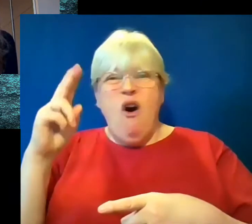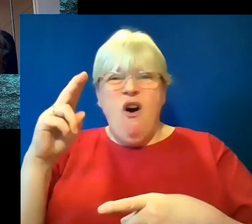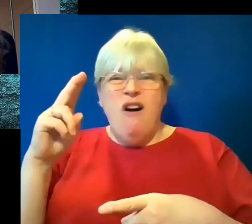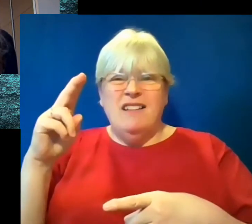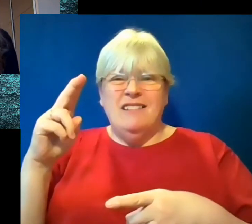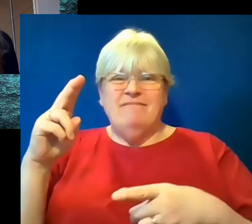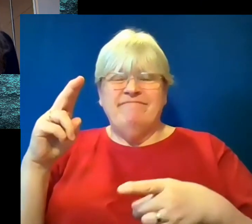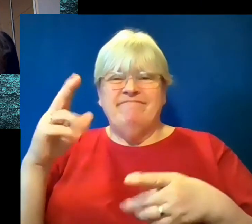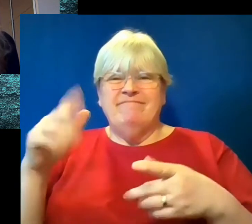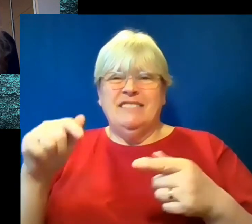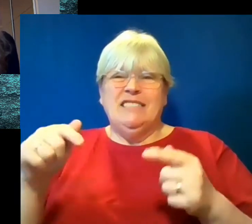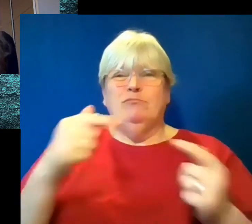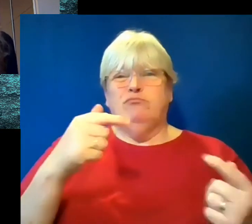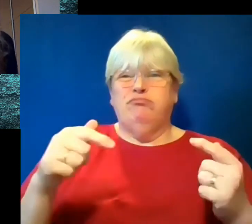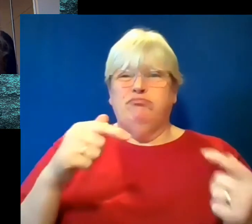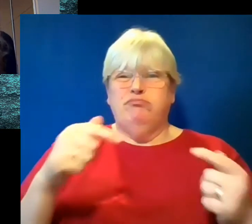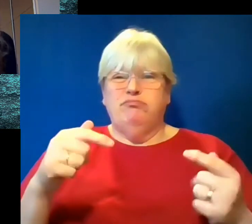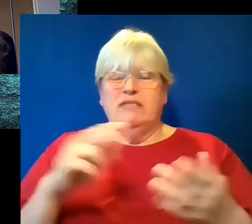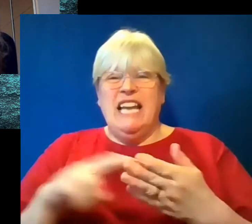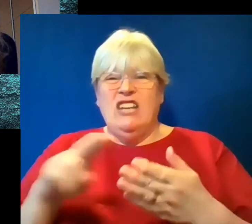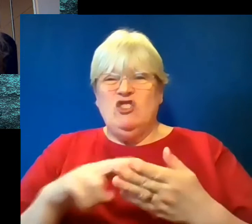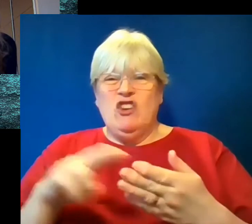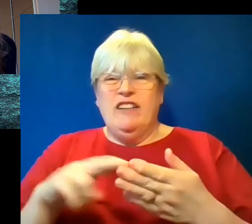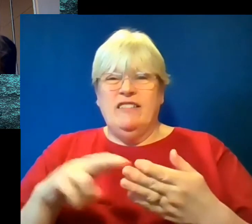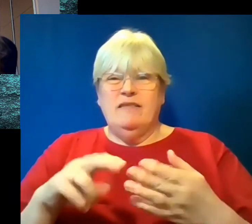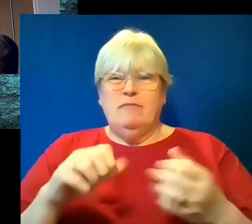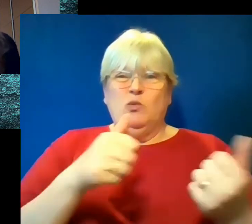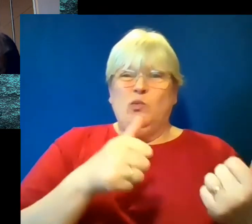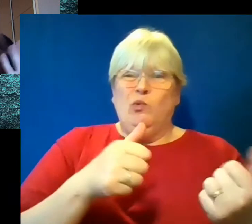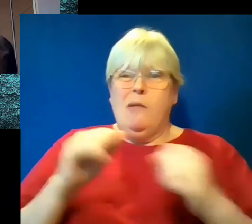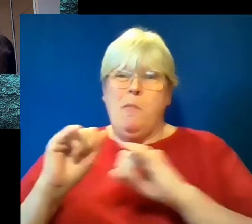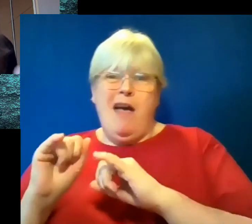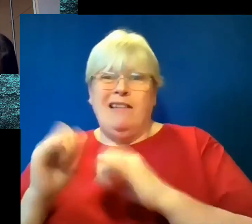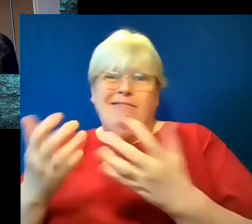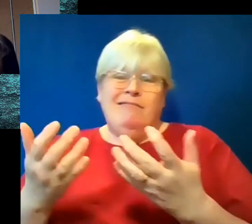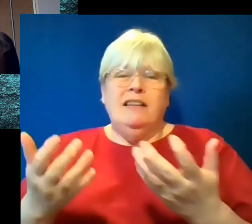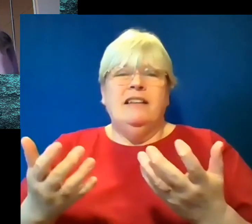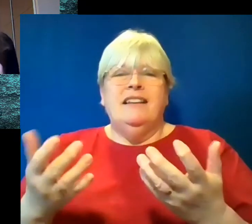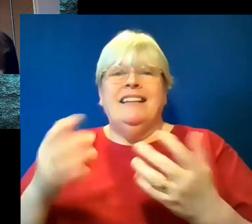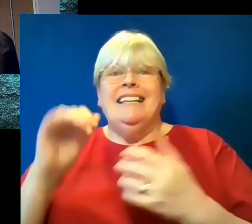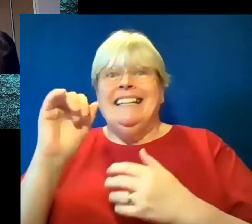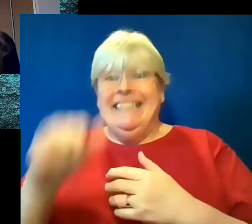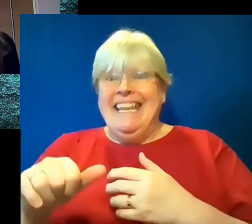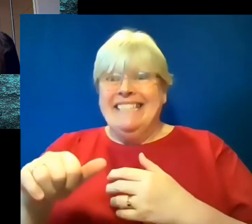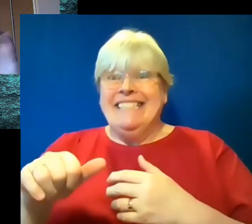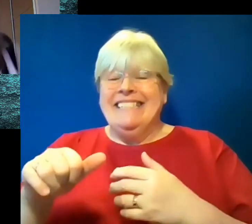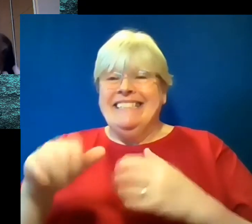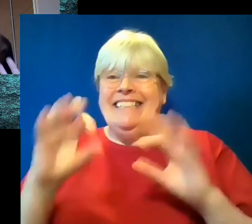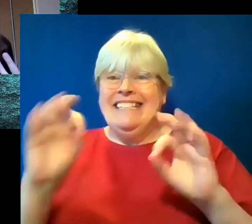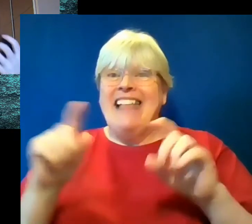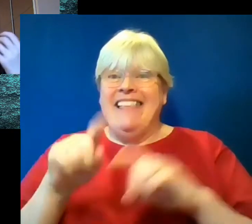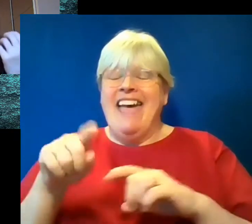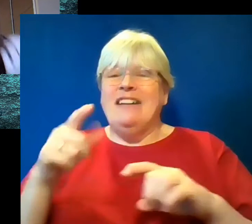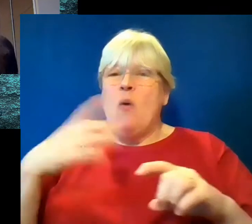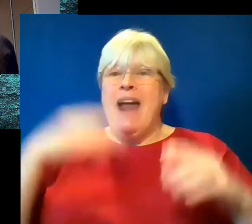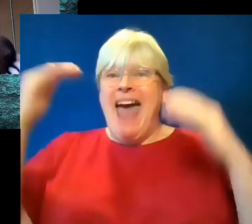opposing natures of these kind of characters? I think the thing exactly that I wanted with my adult